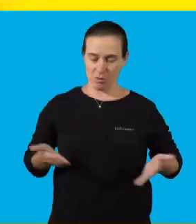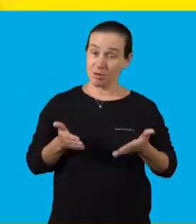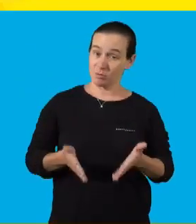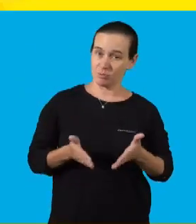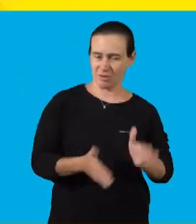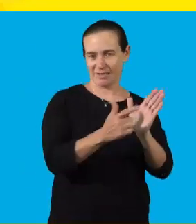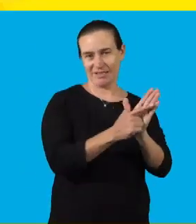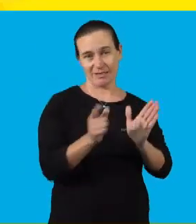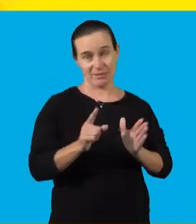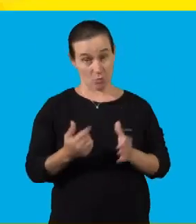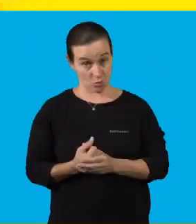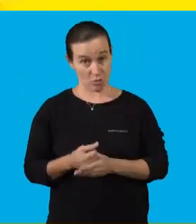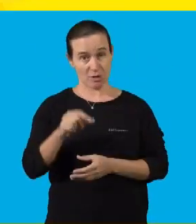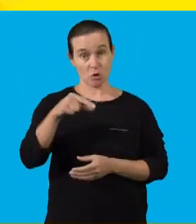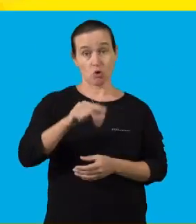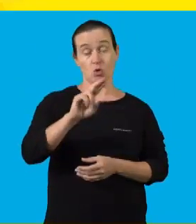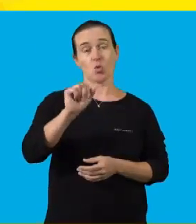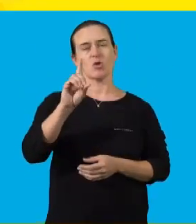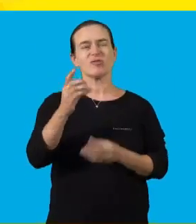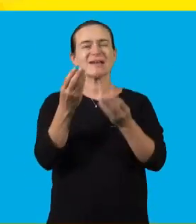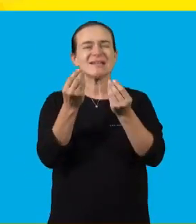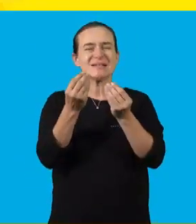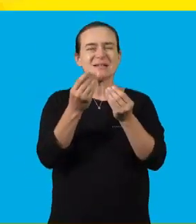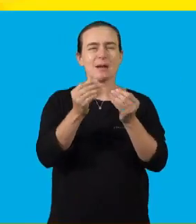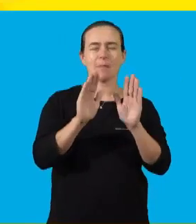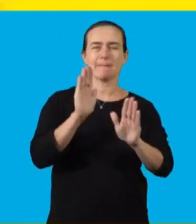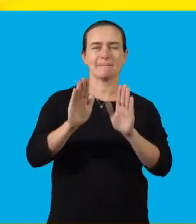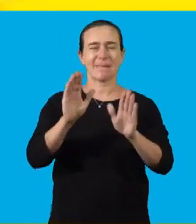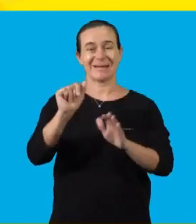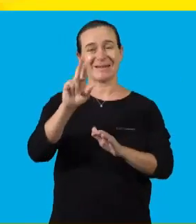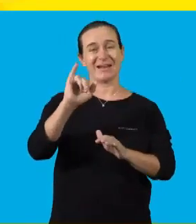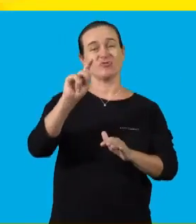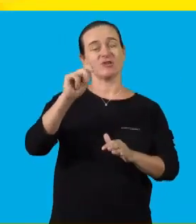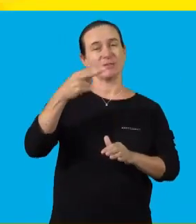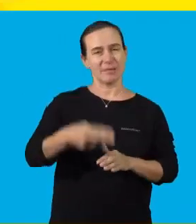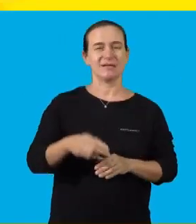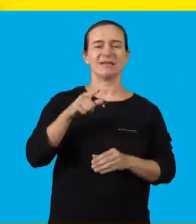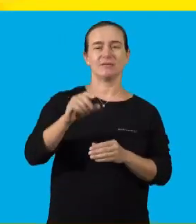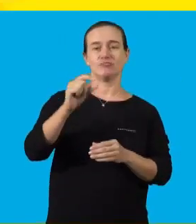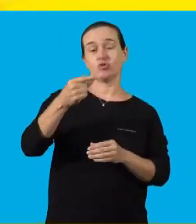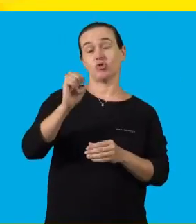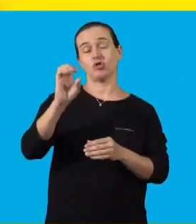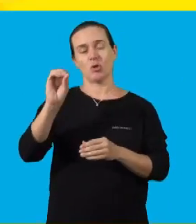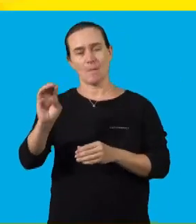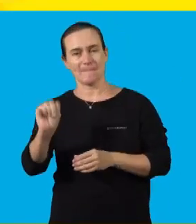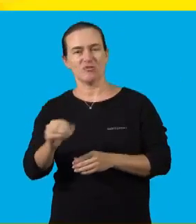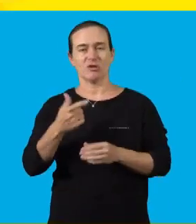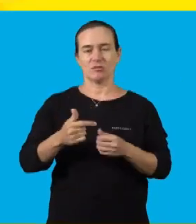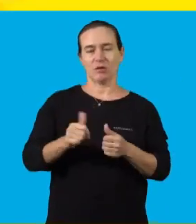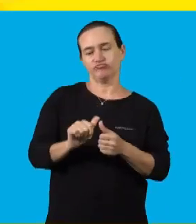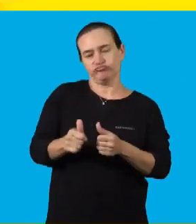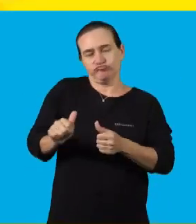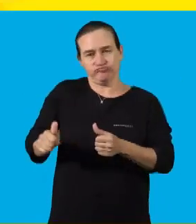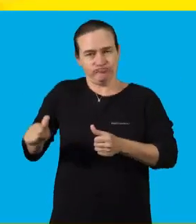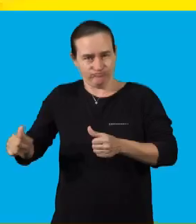Hello learners, and welcome to today's lesson of quadratic number patterns, arithmetic and geometric sequences. Let's get